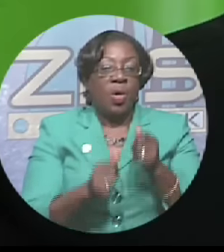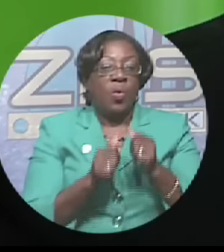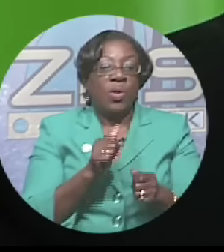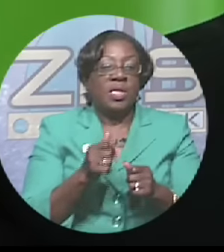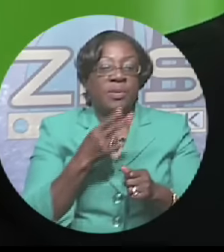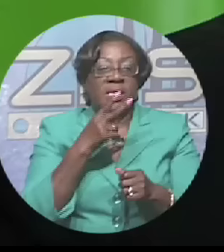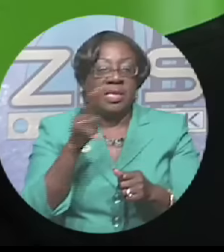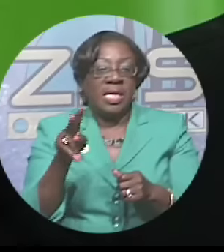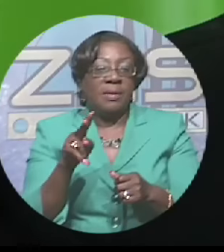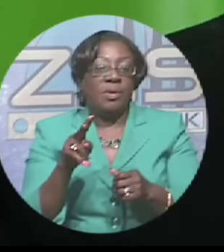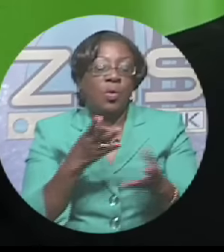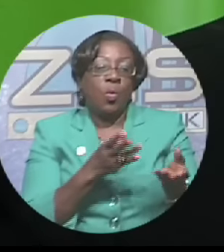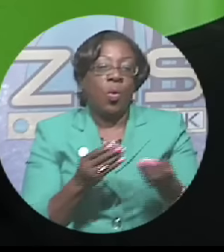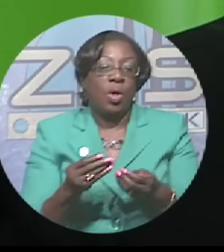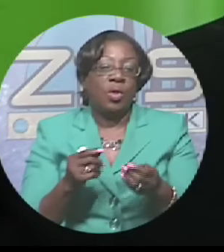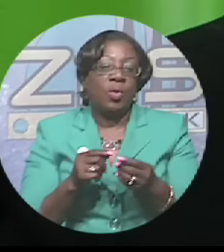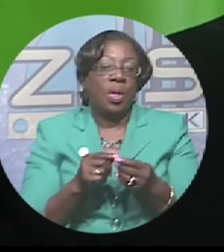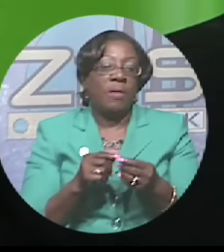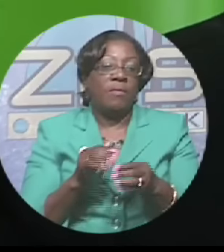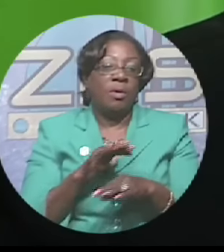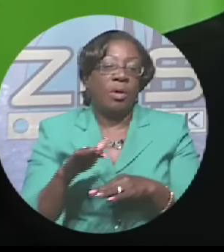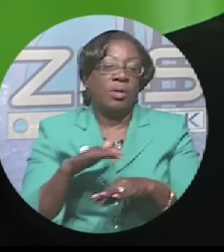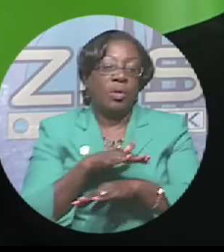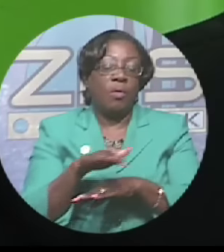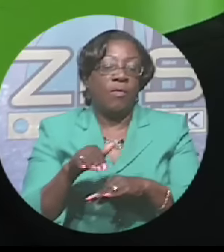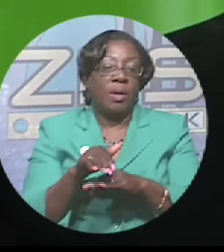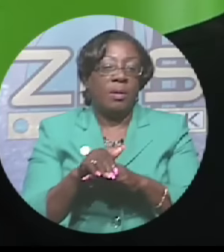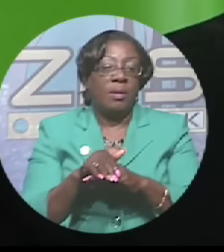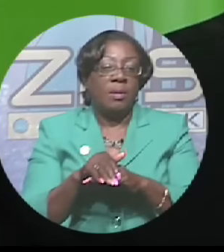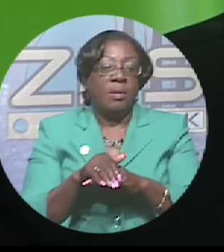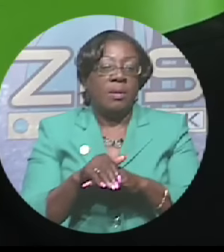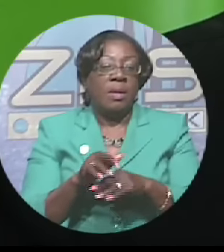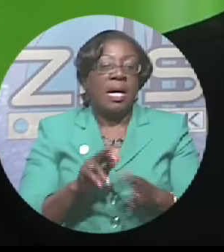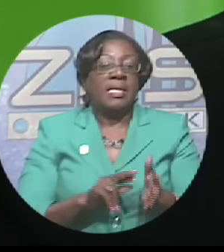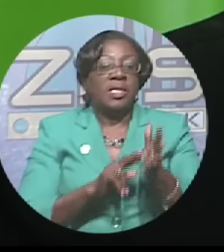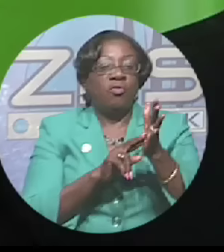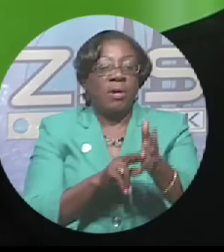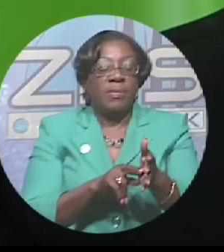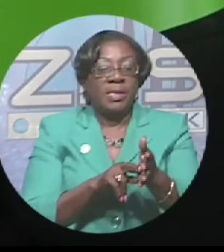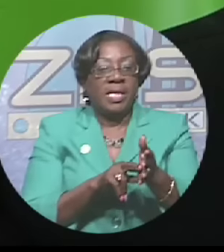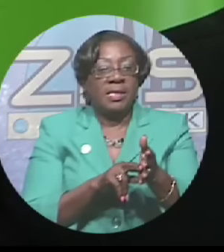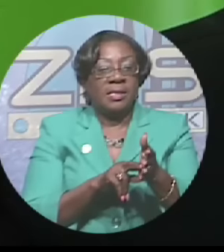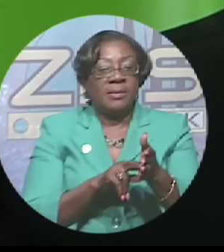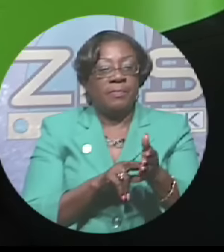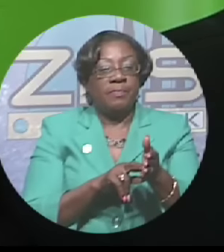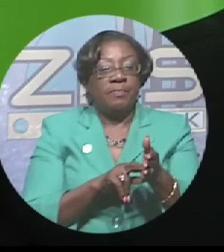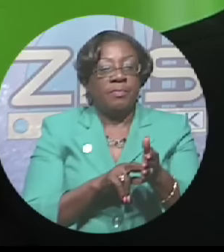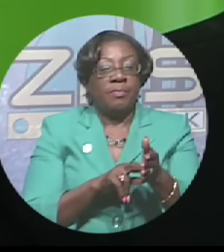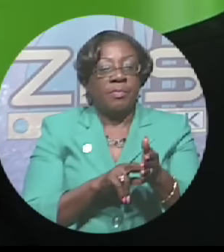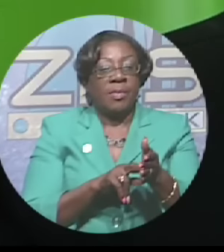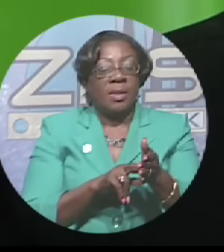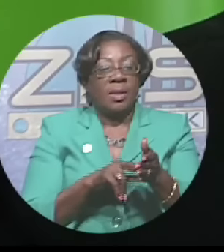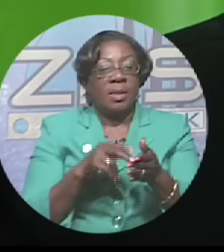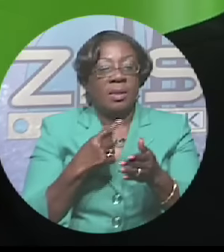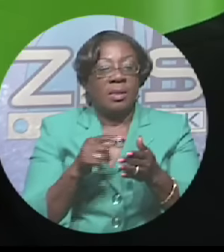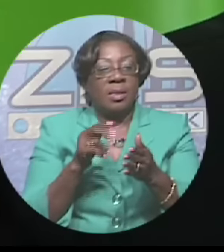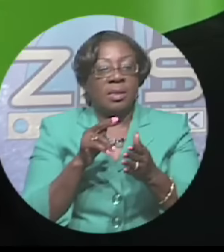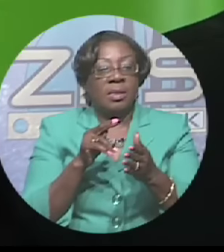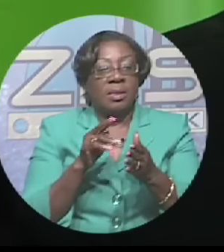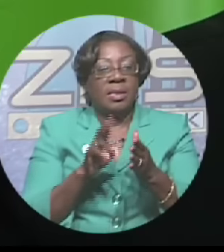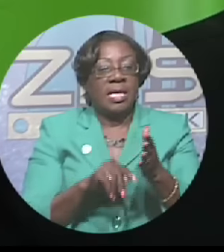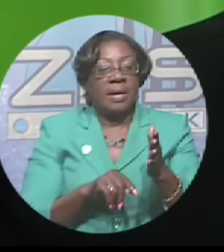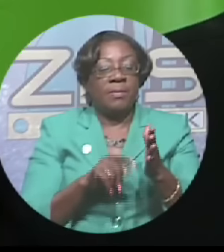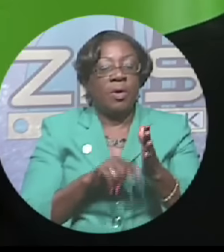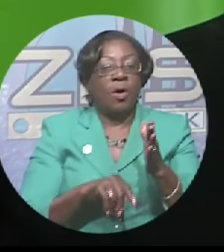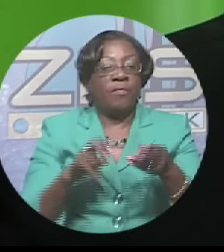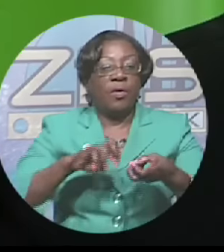seem to want to have glossed over. But it represents not only the depth of the problems